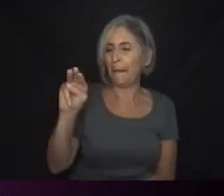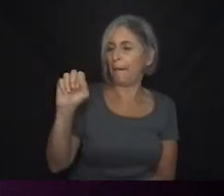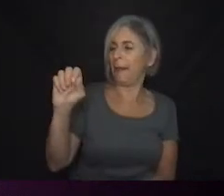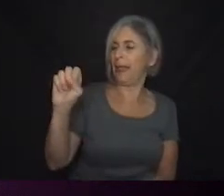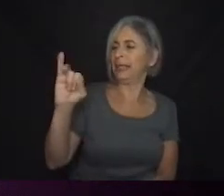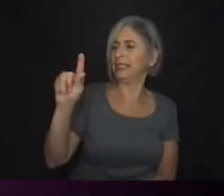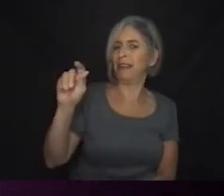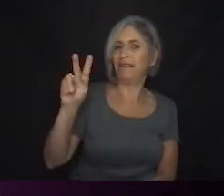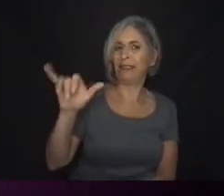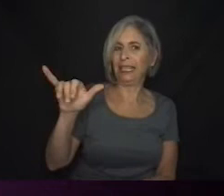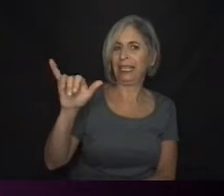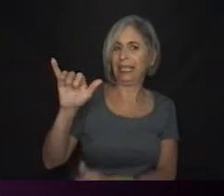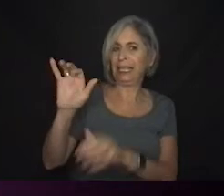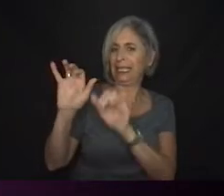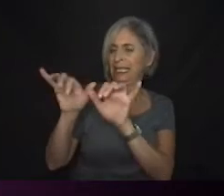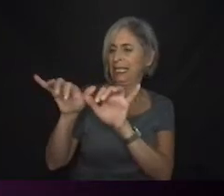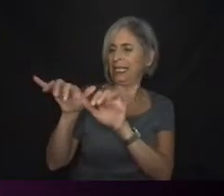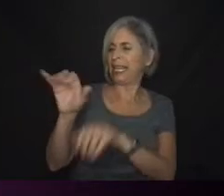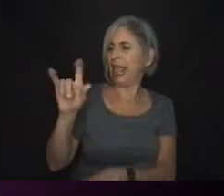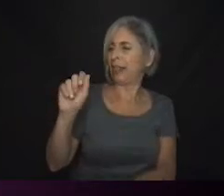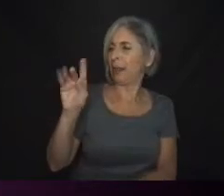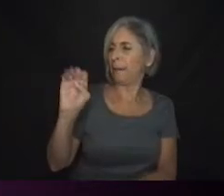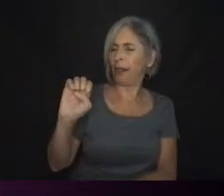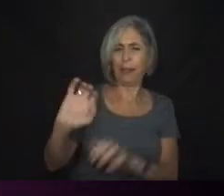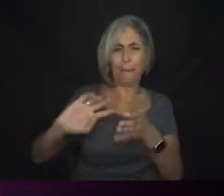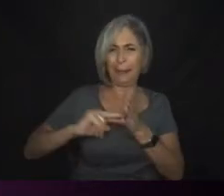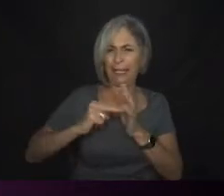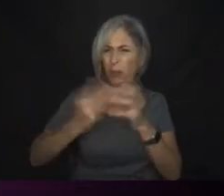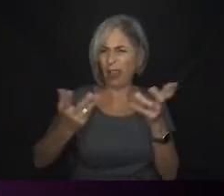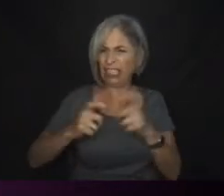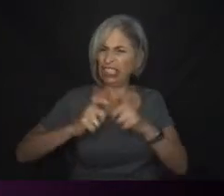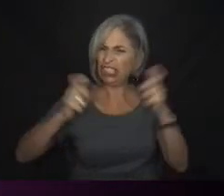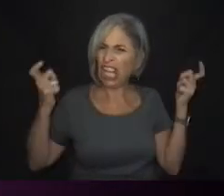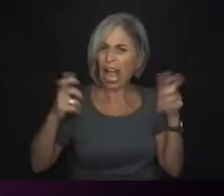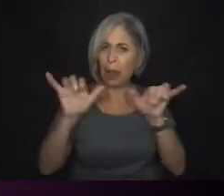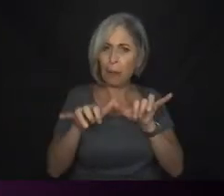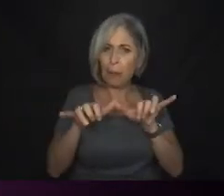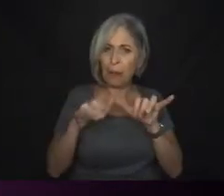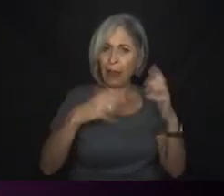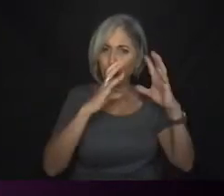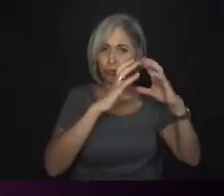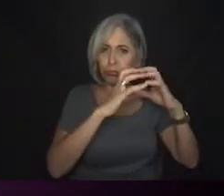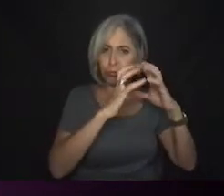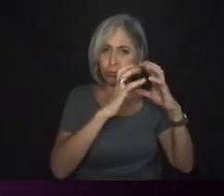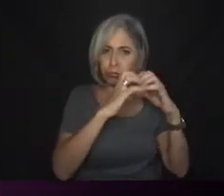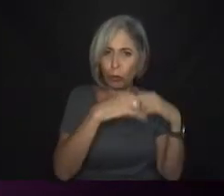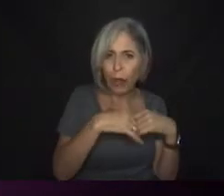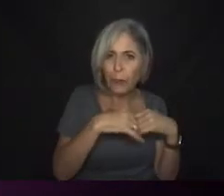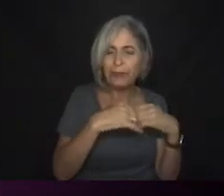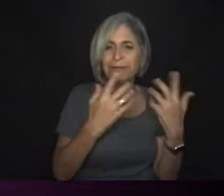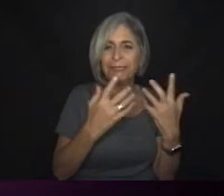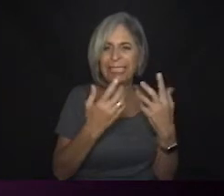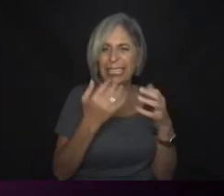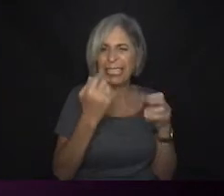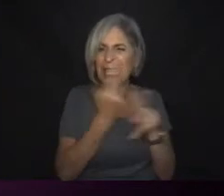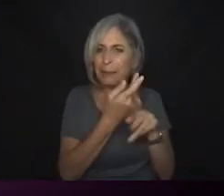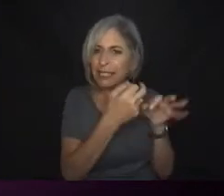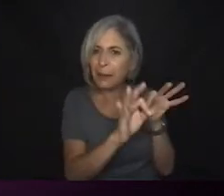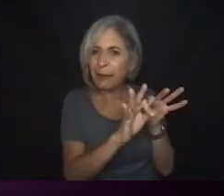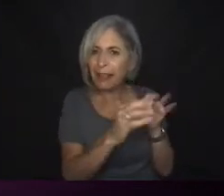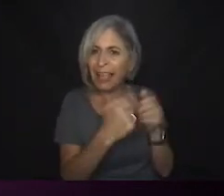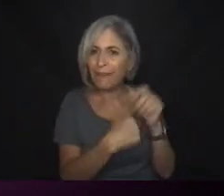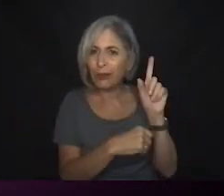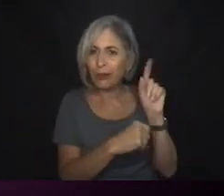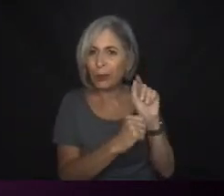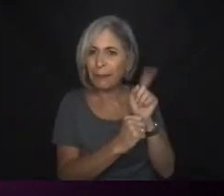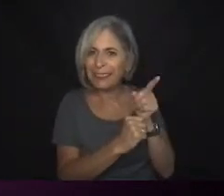massively scalable? For the purposes of this talk, I've broken it down a bit, perhaps oversimplified, but I have 20 minutes.